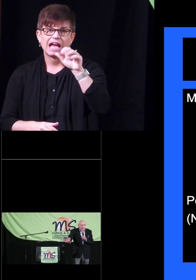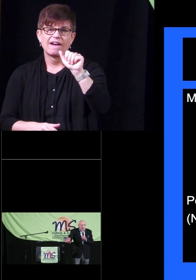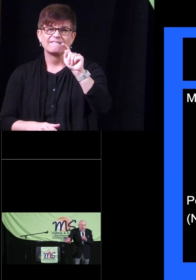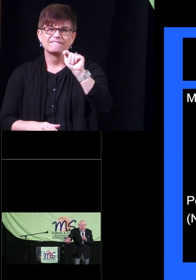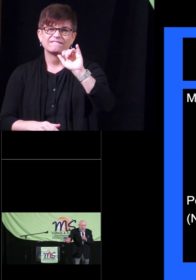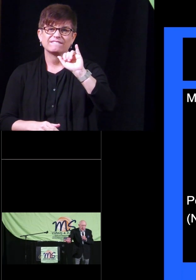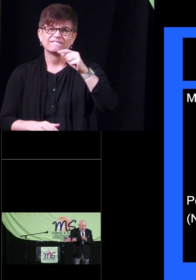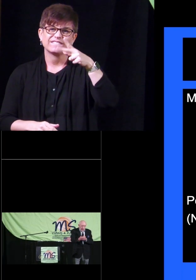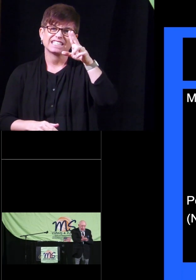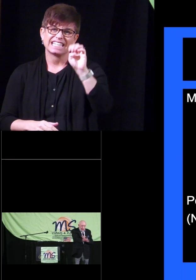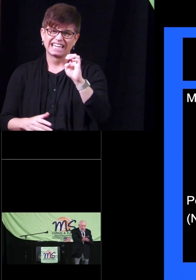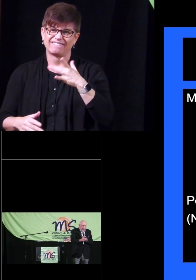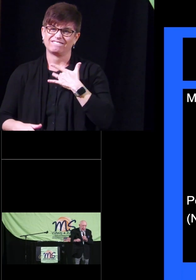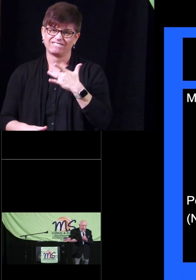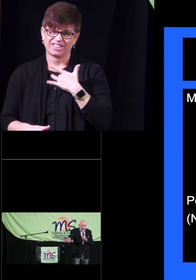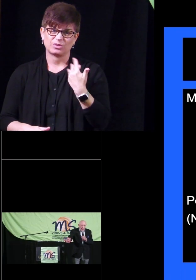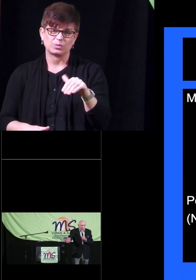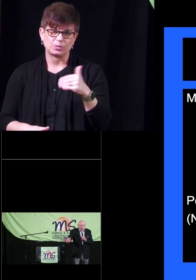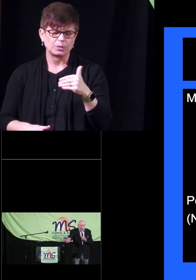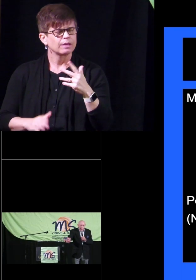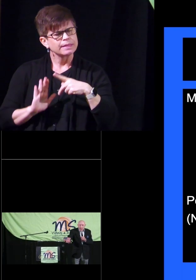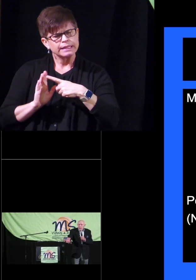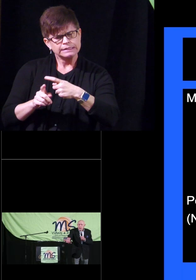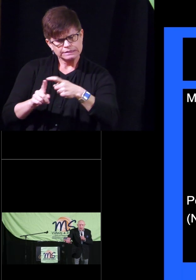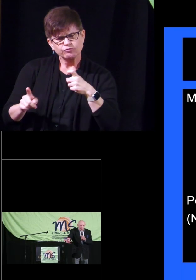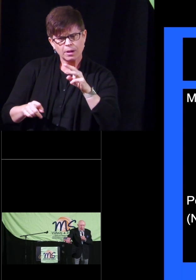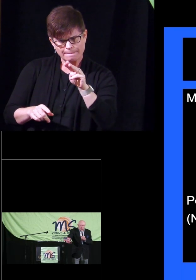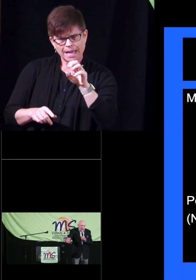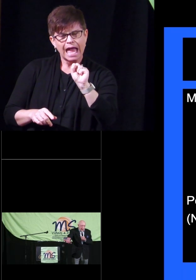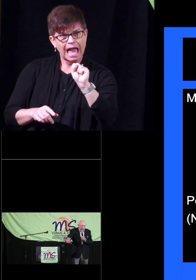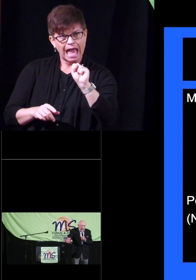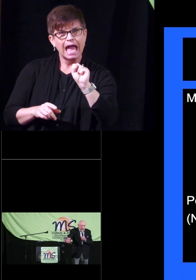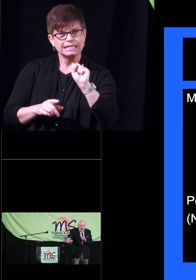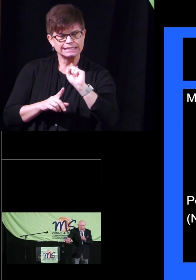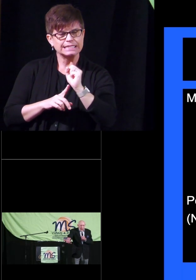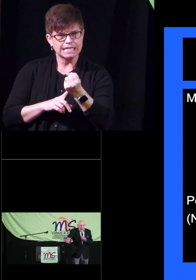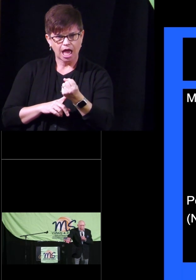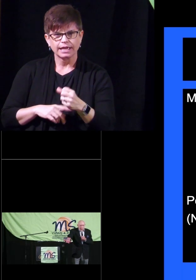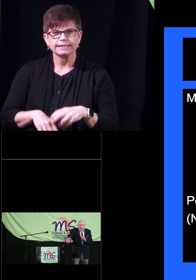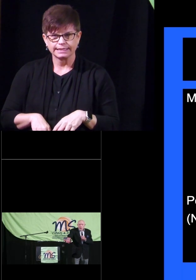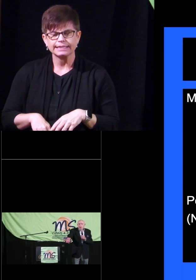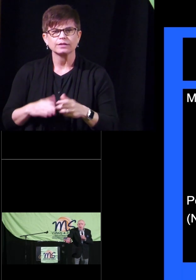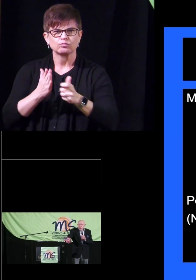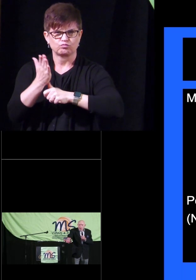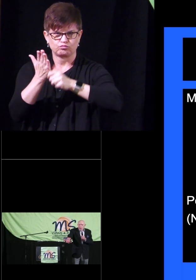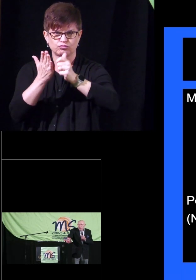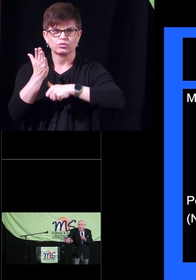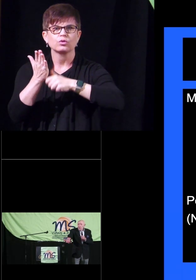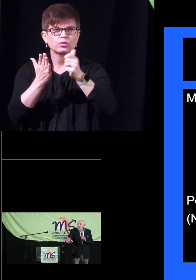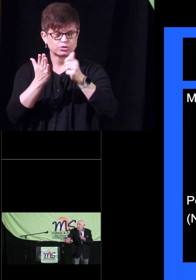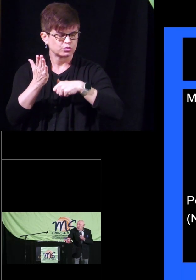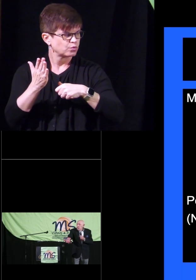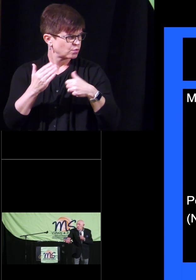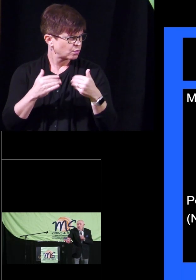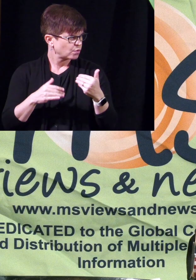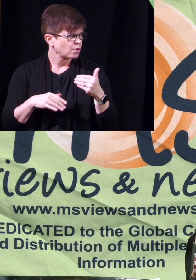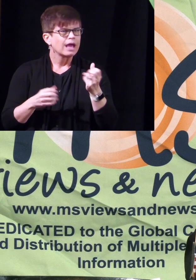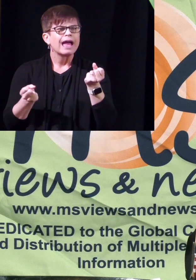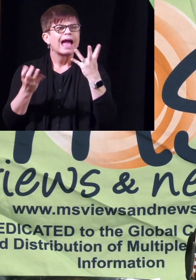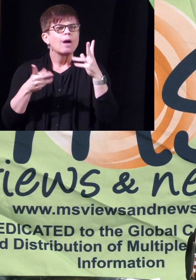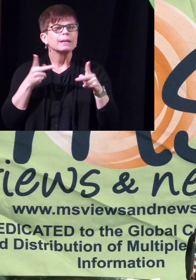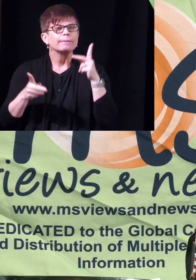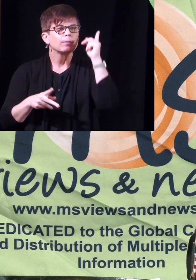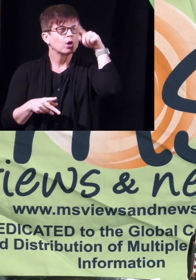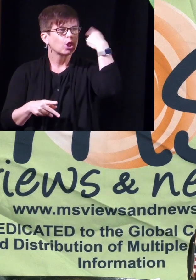Someone feels fatigued. And this is from the MS Society, a brochure from the MS Society that said, but you look so good. How many people here look